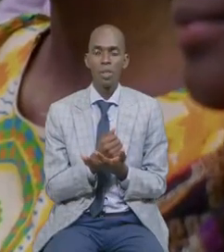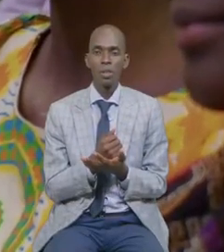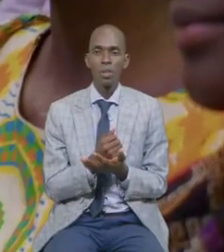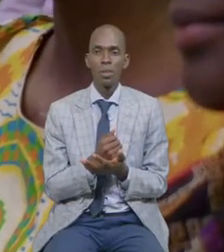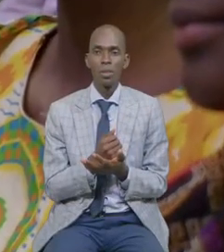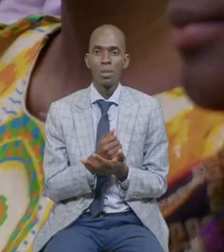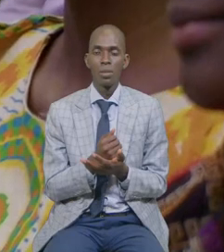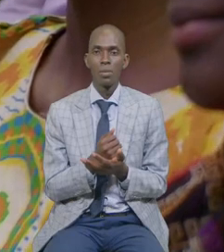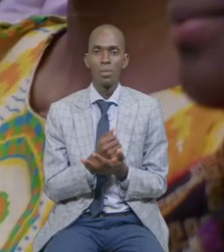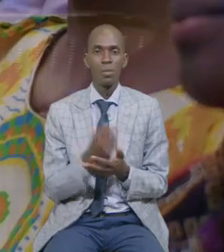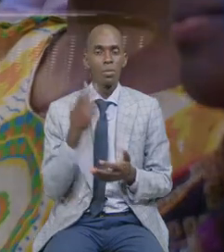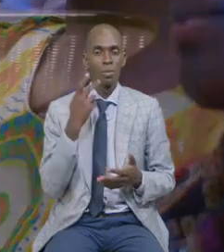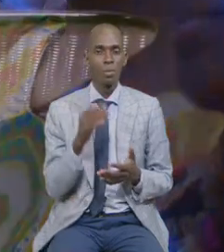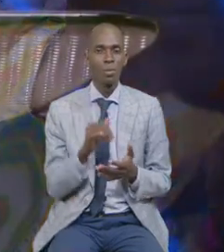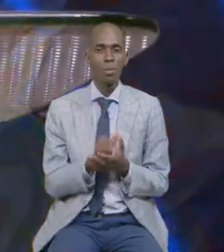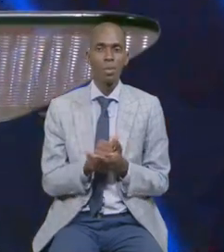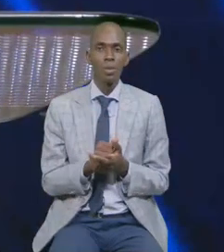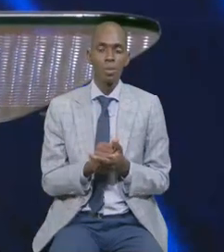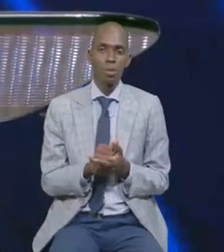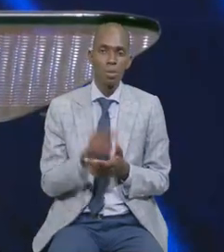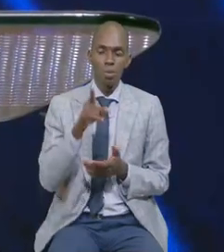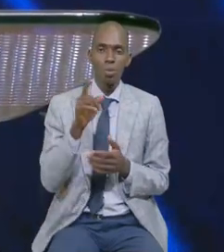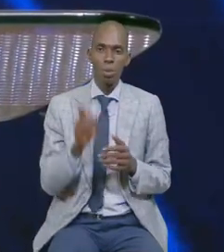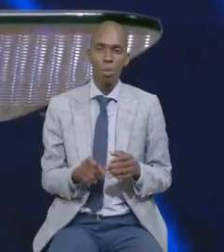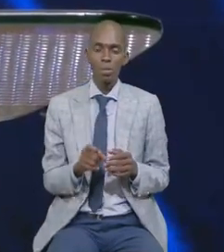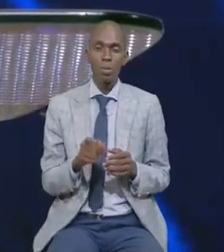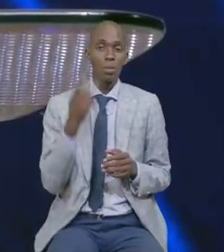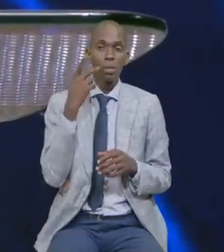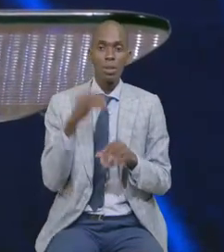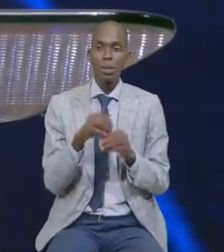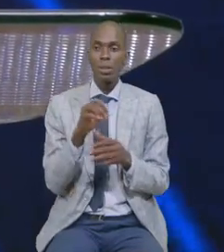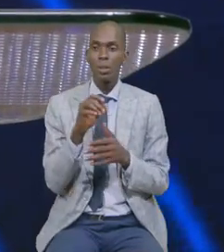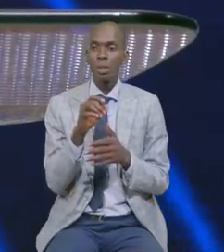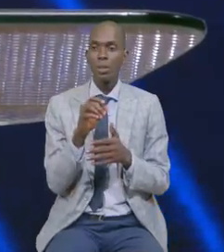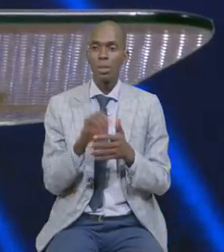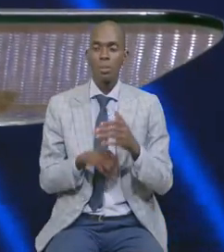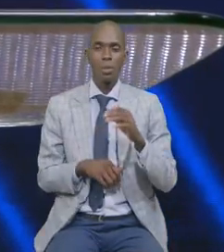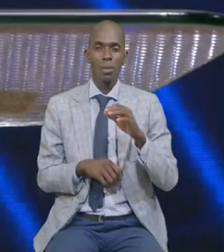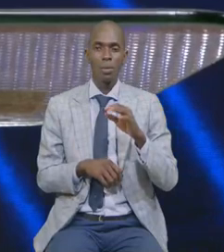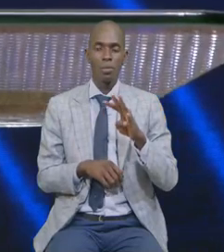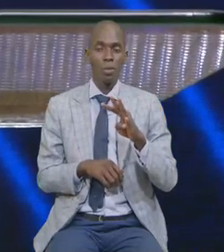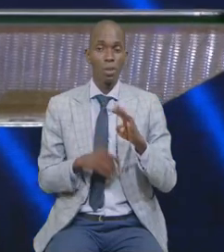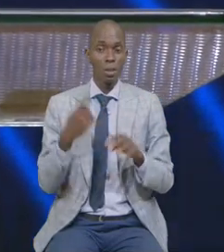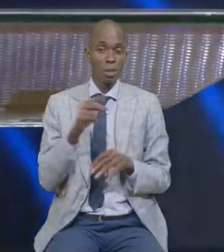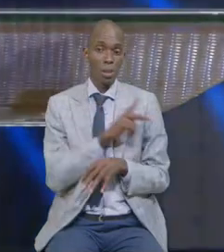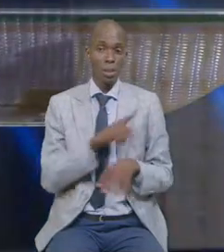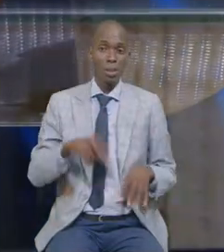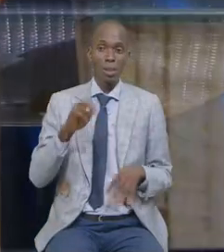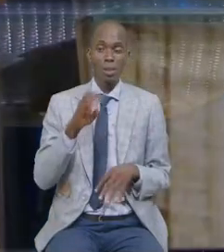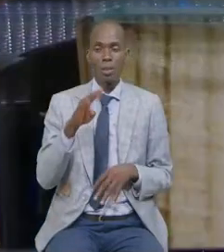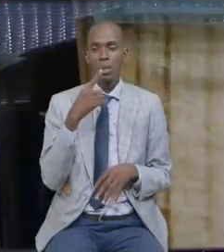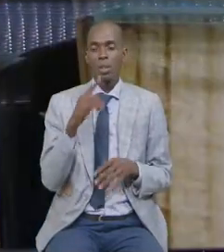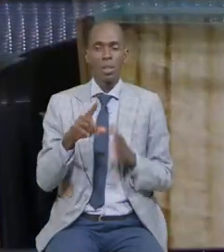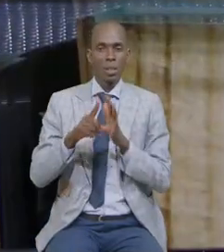Nebuchadnezzar himself said later in chapter 4, they that walk in